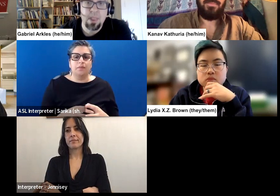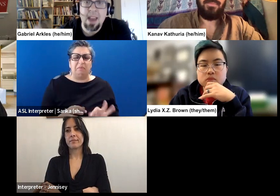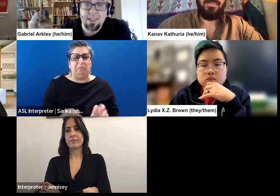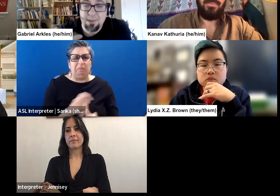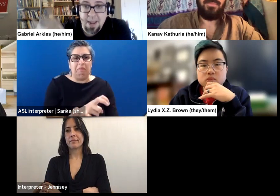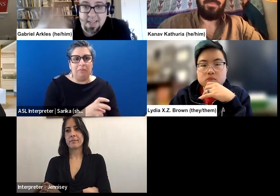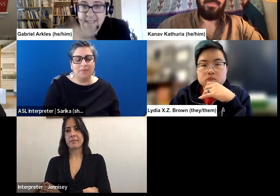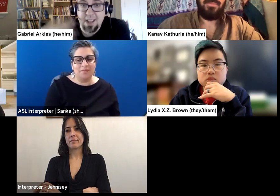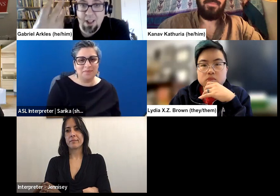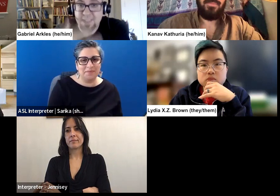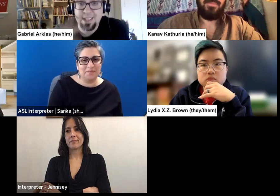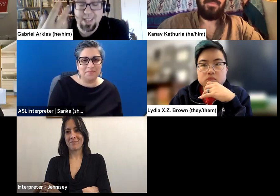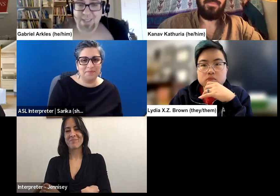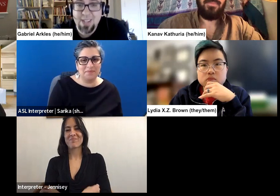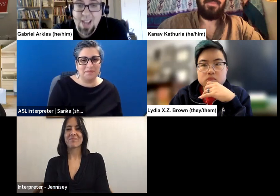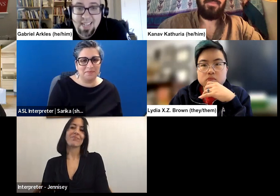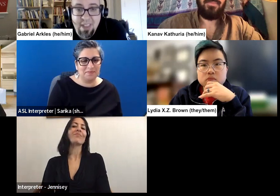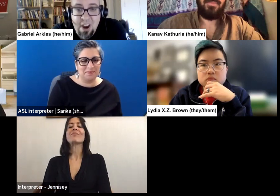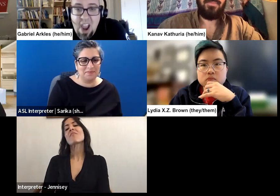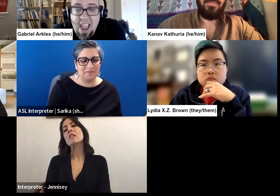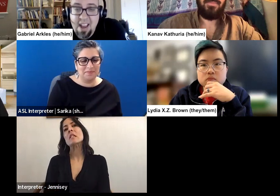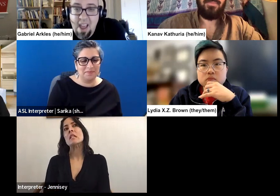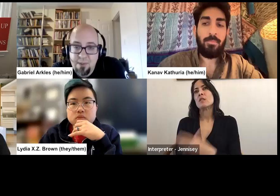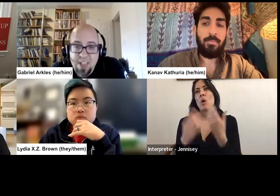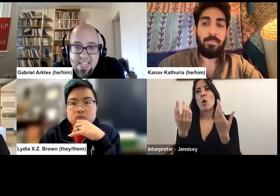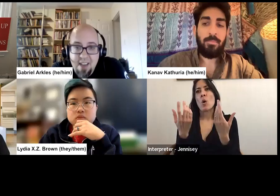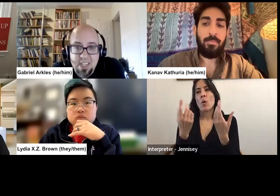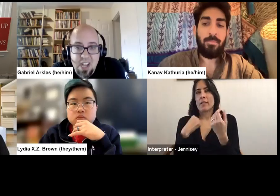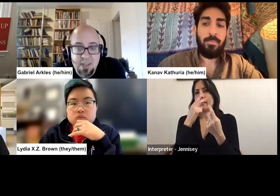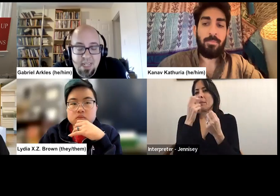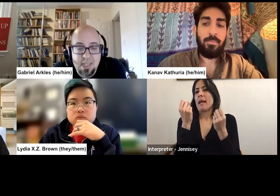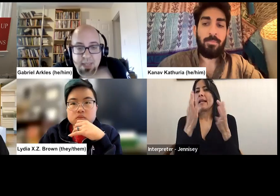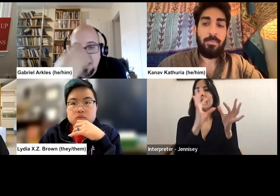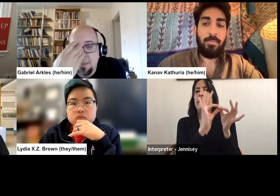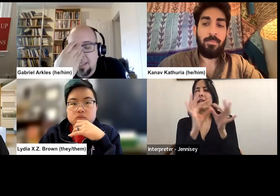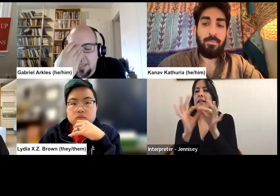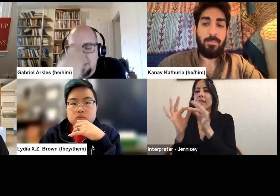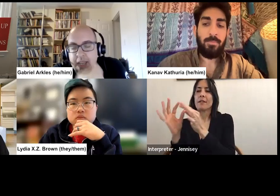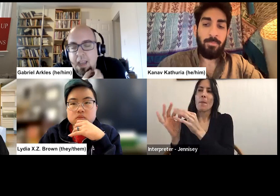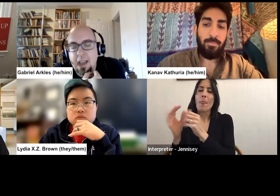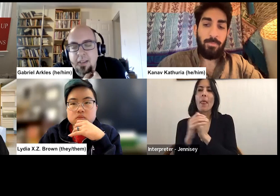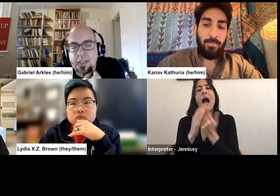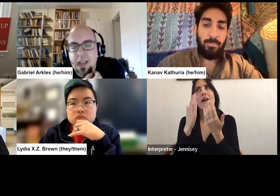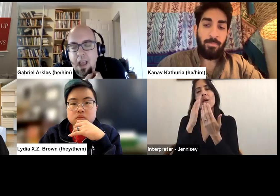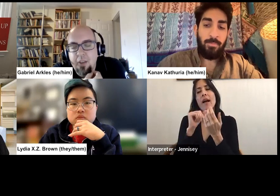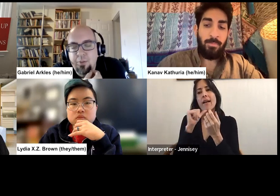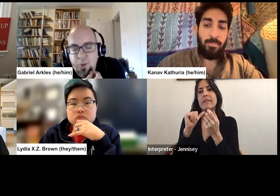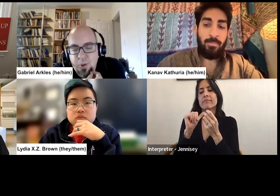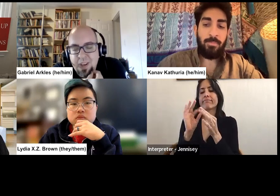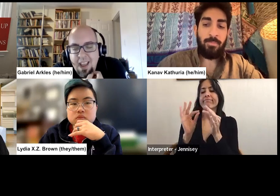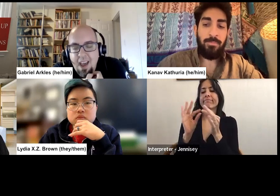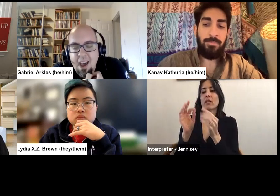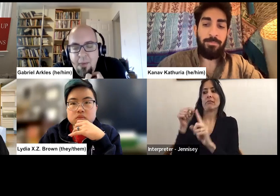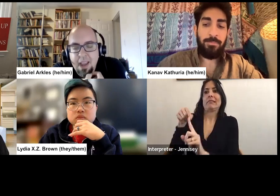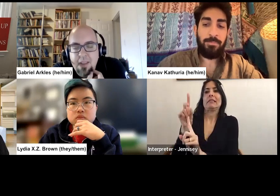So in a lot of different ways, all of these things are tied together. I realize I haven't talked much explicitly about disability and